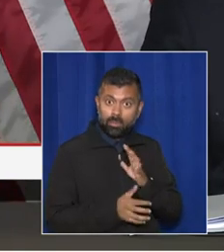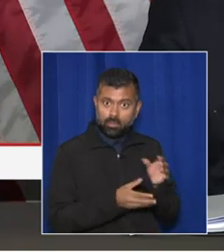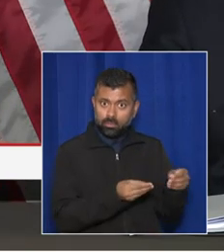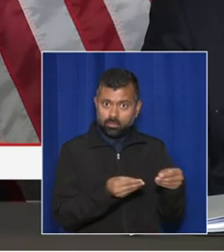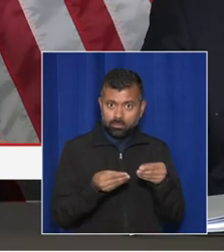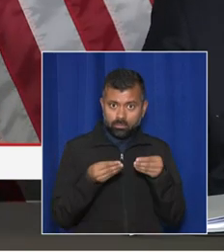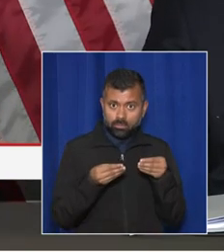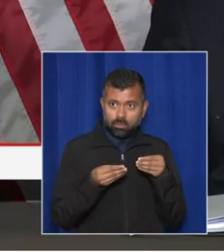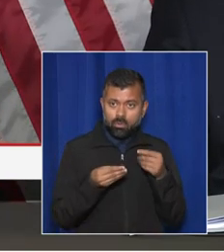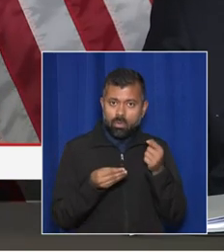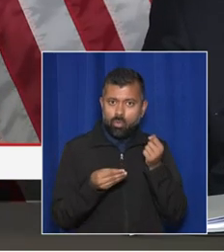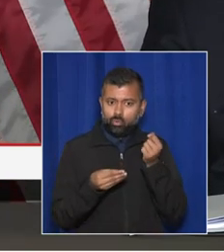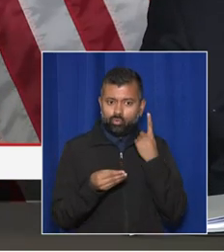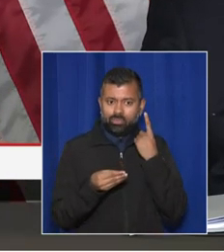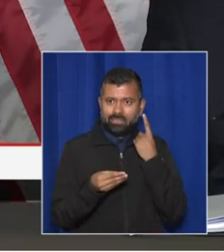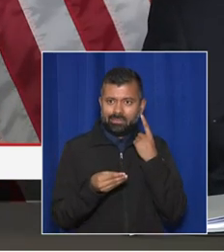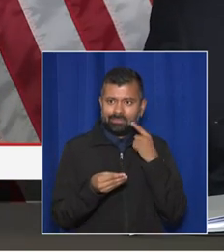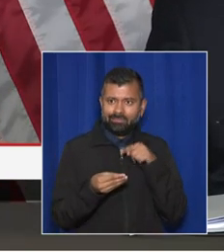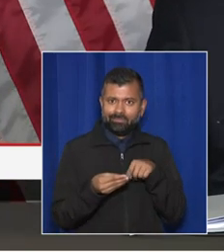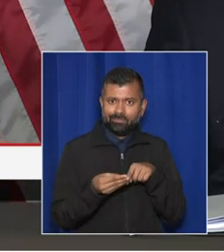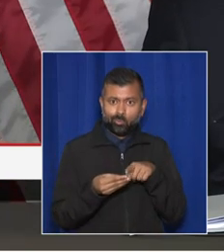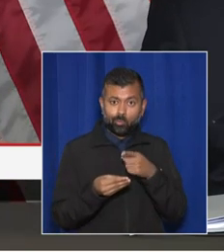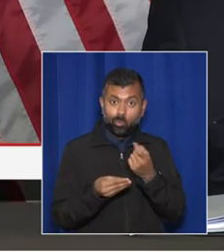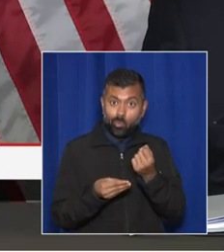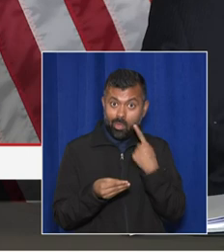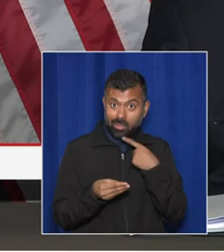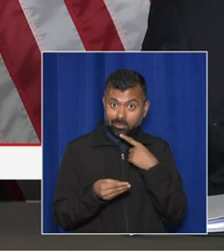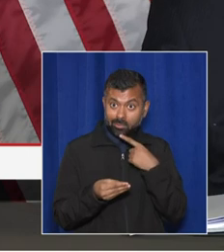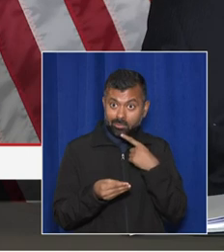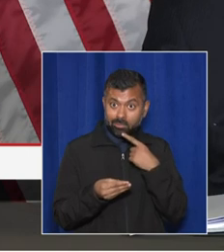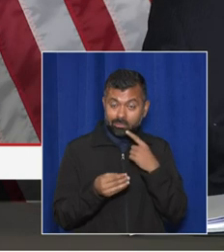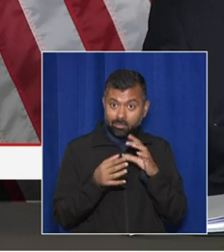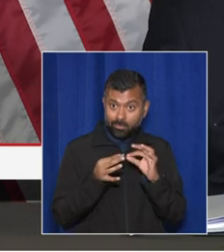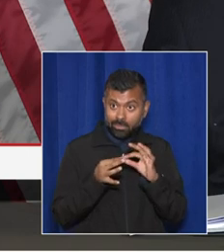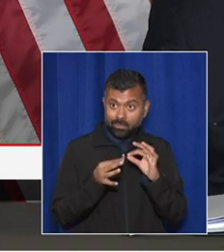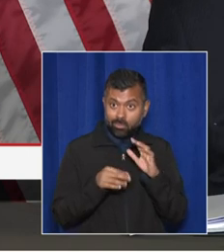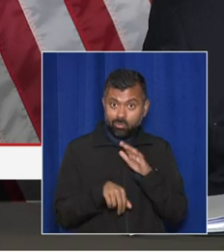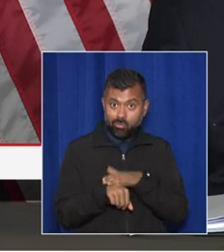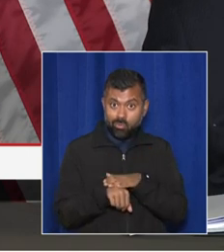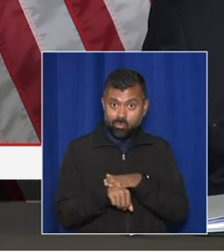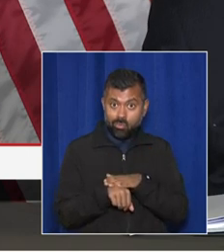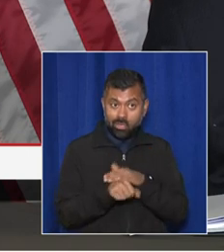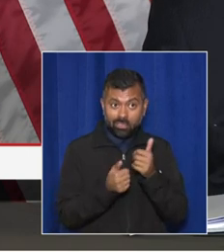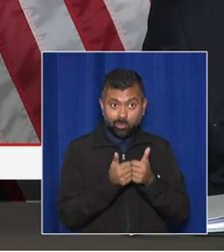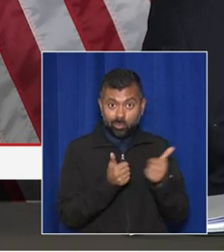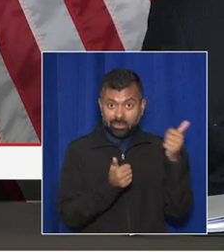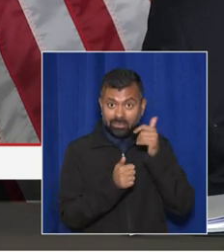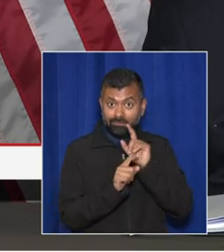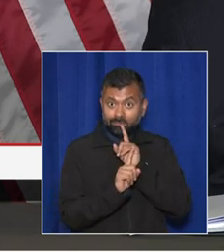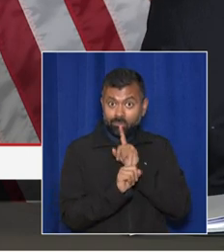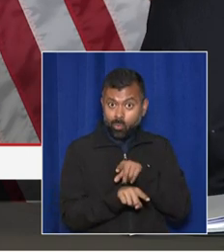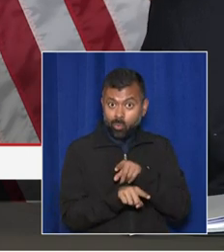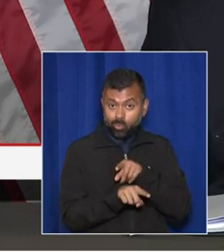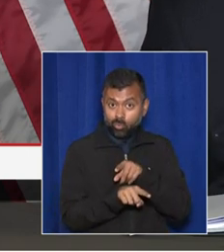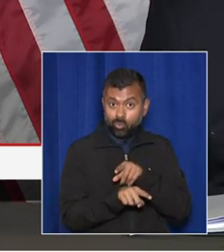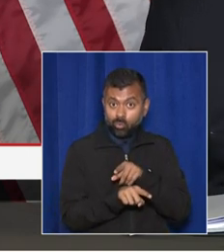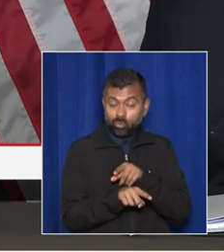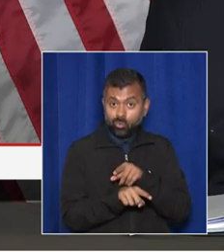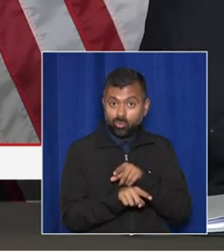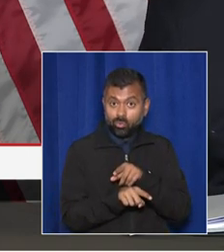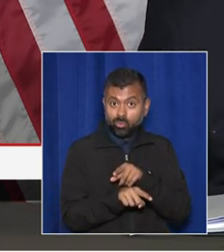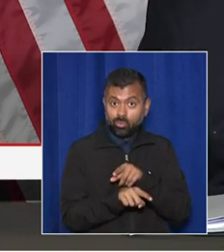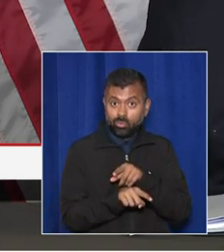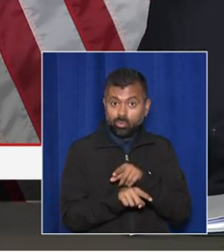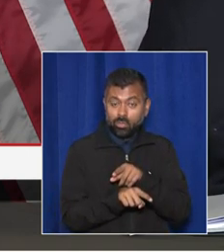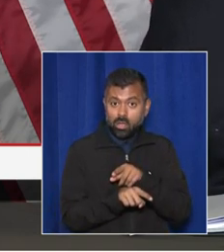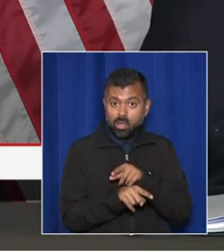follow me? And so you're asking me to comment on a executive order. I think that had